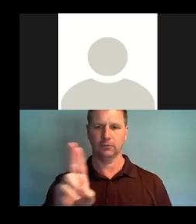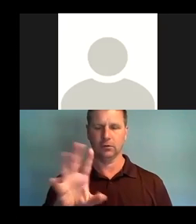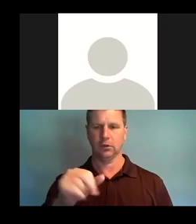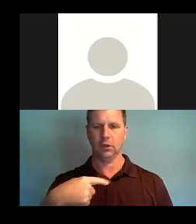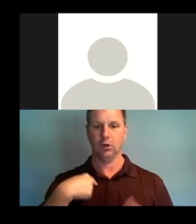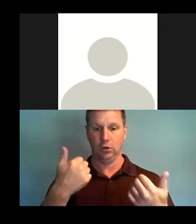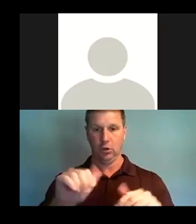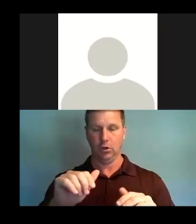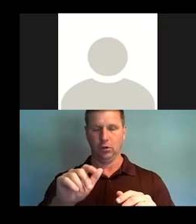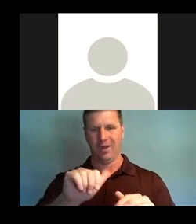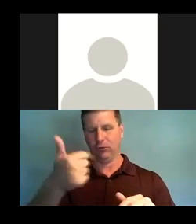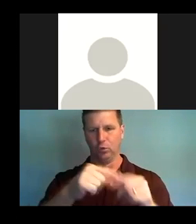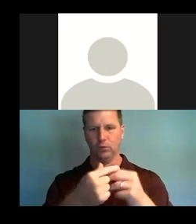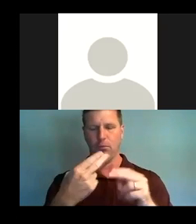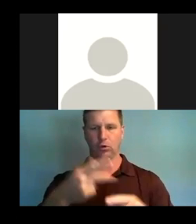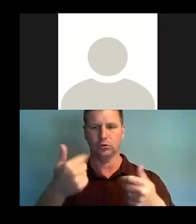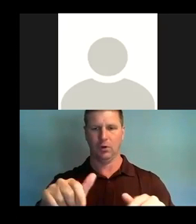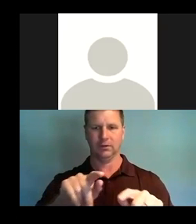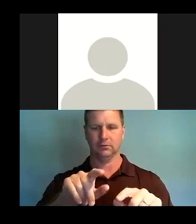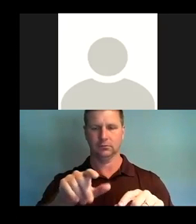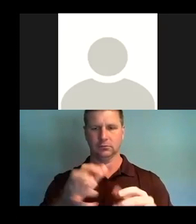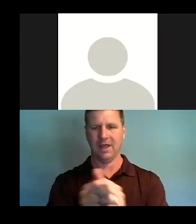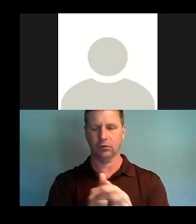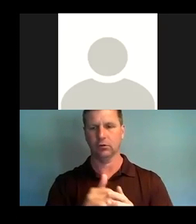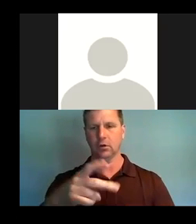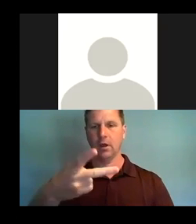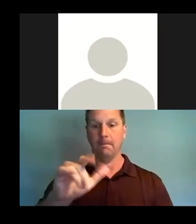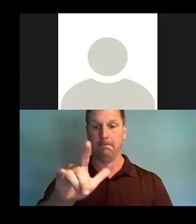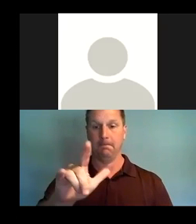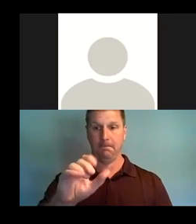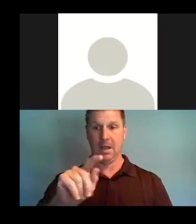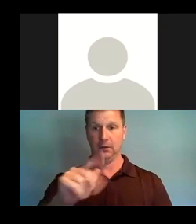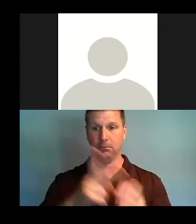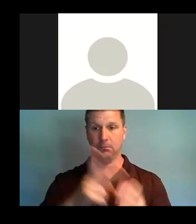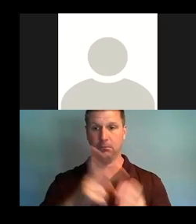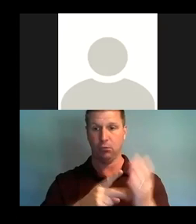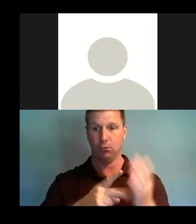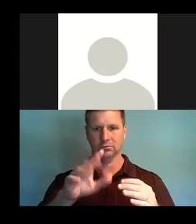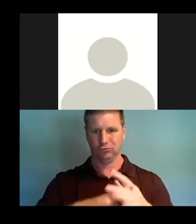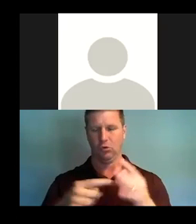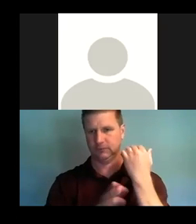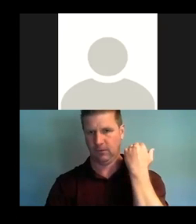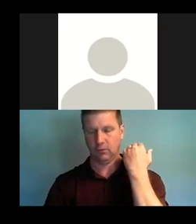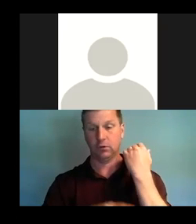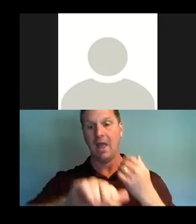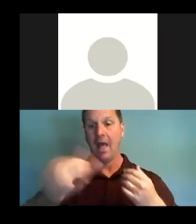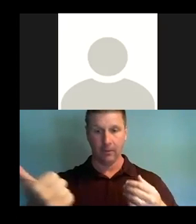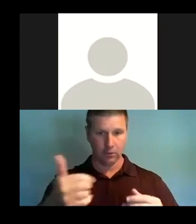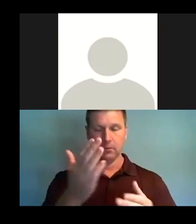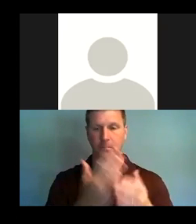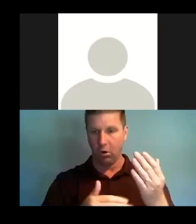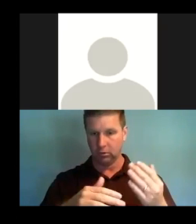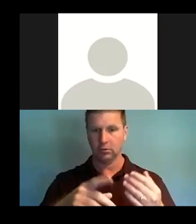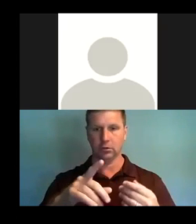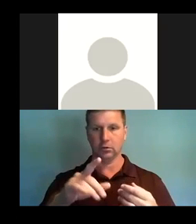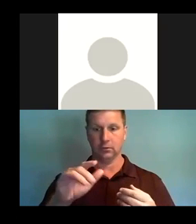Trying Together on a potential pilot program that should be rolling out this fall. So there's other components beyond the